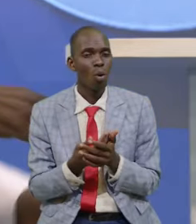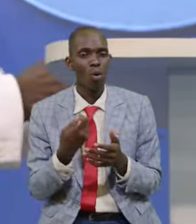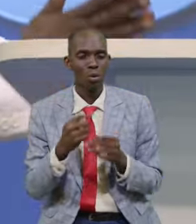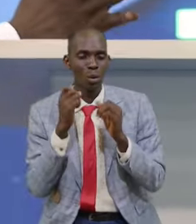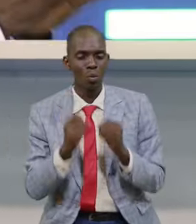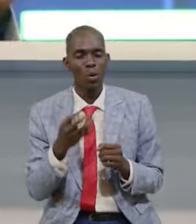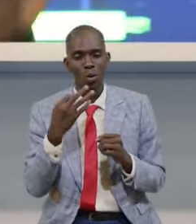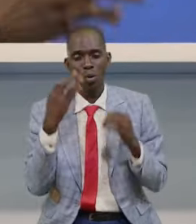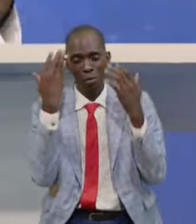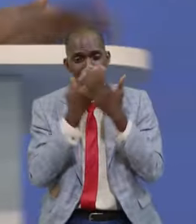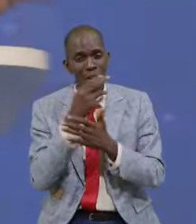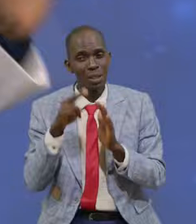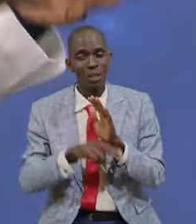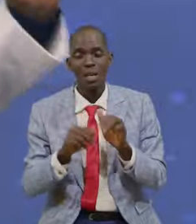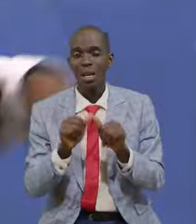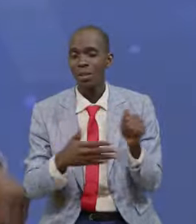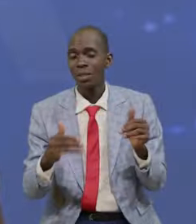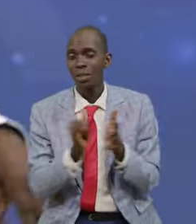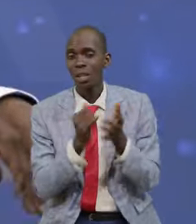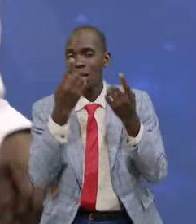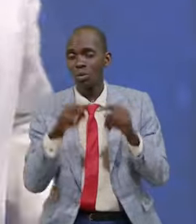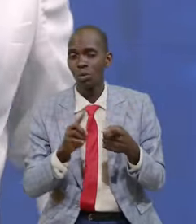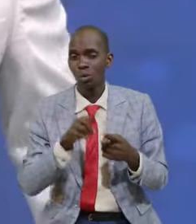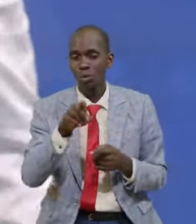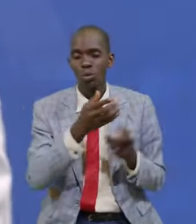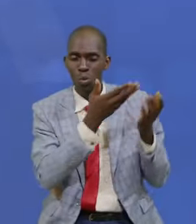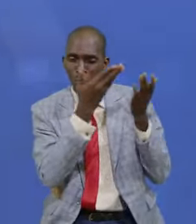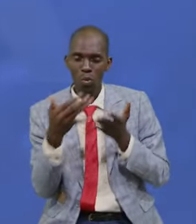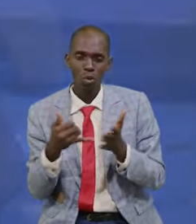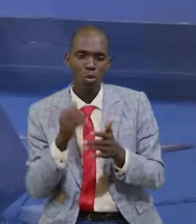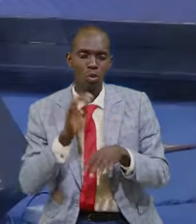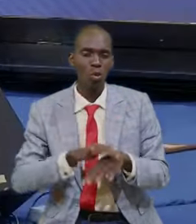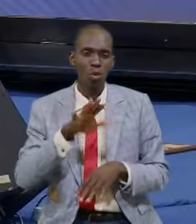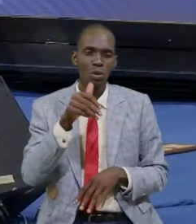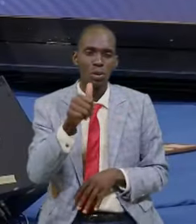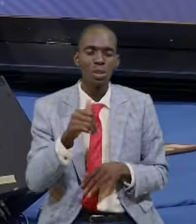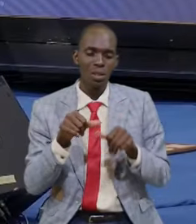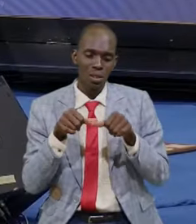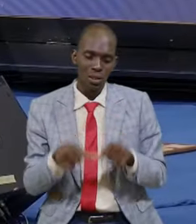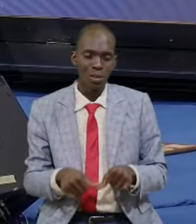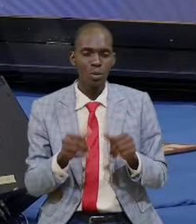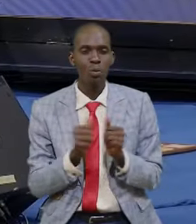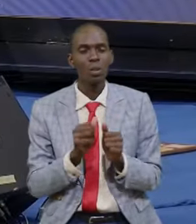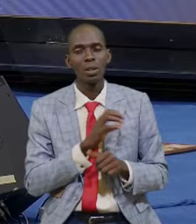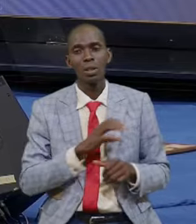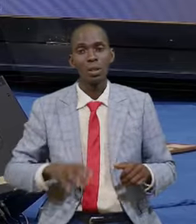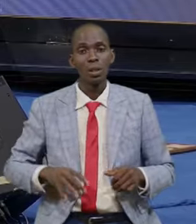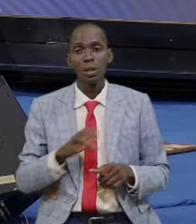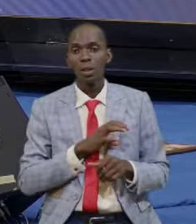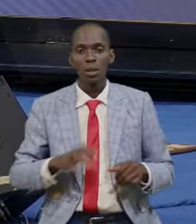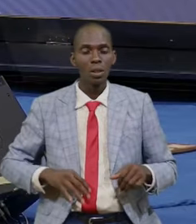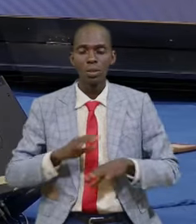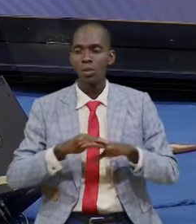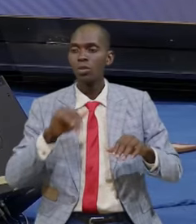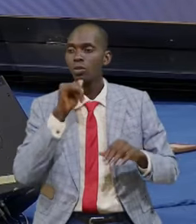that comes upon you, you cost it yourself. Stay with Christ. Christ does not carry masquerade. I will